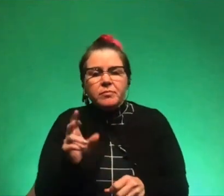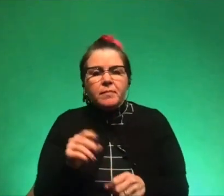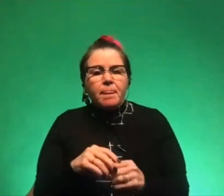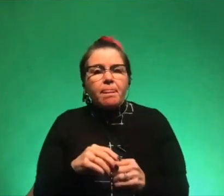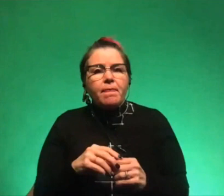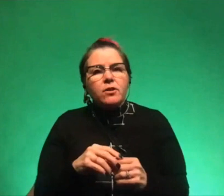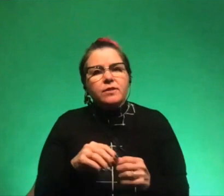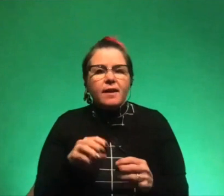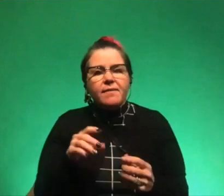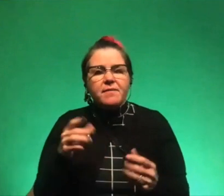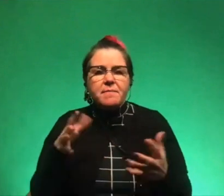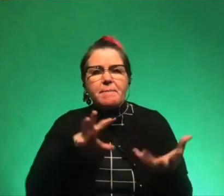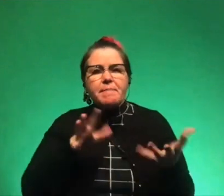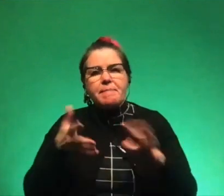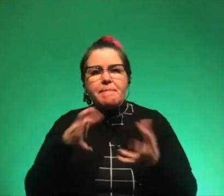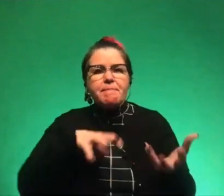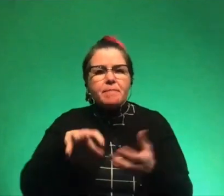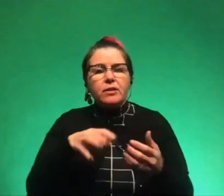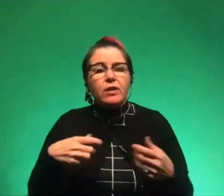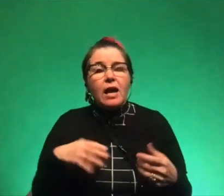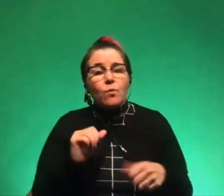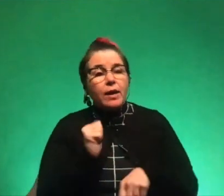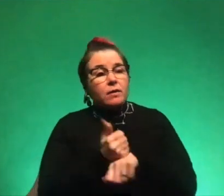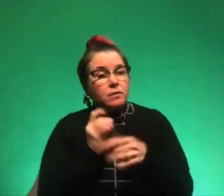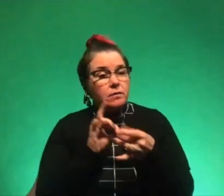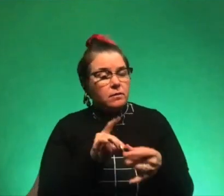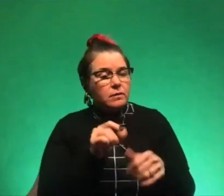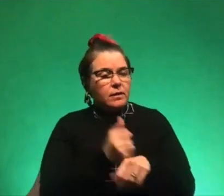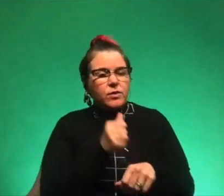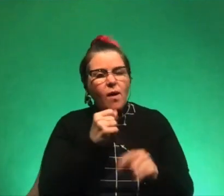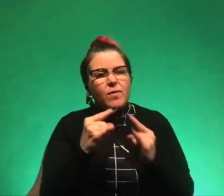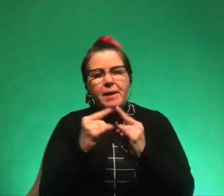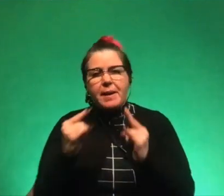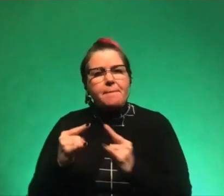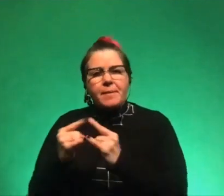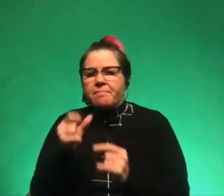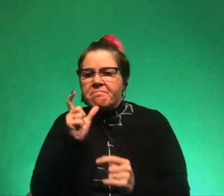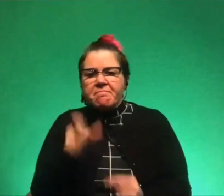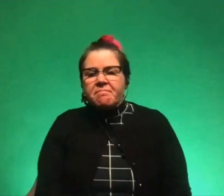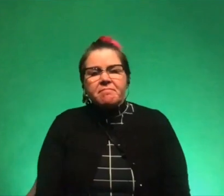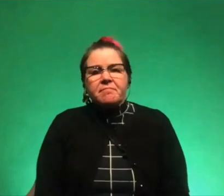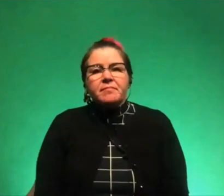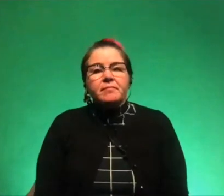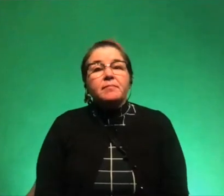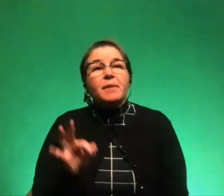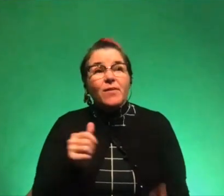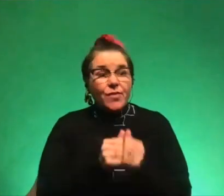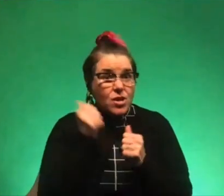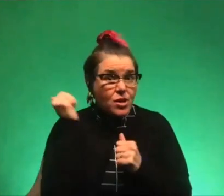a mixture. And because we're kind of local to a station, yeah, we don't need to set up camps or anything like that. But if you're much further